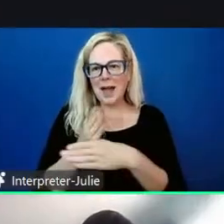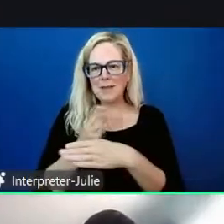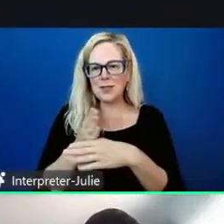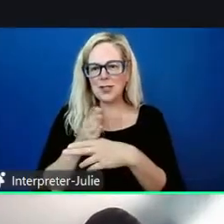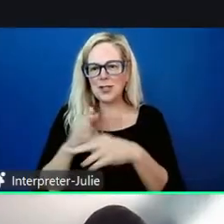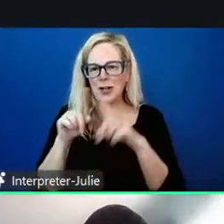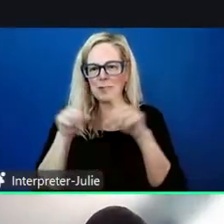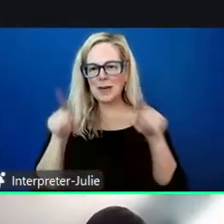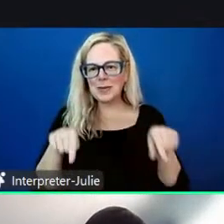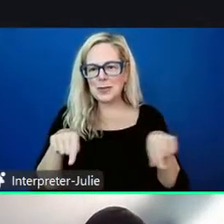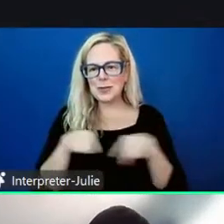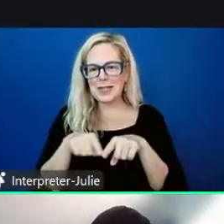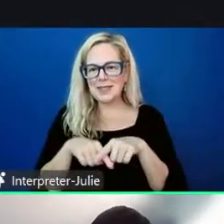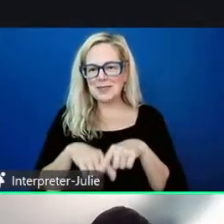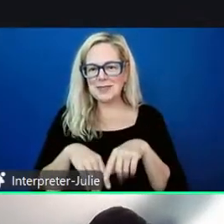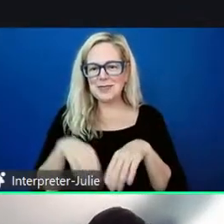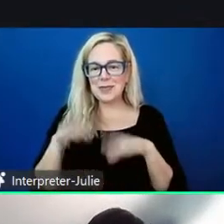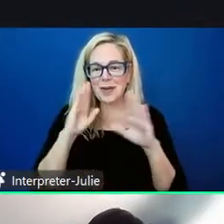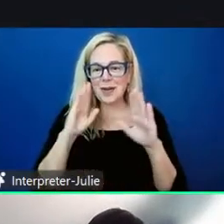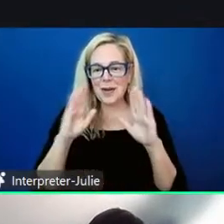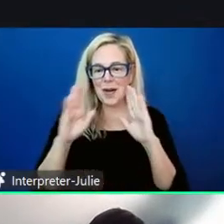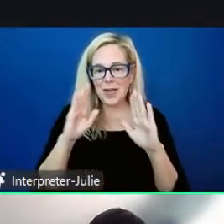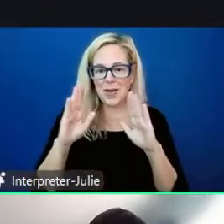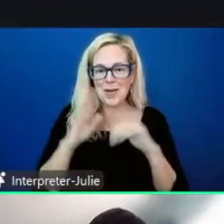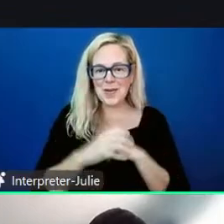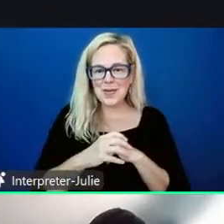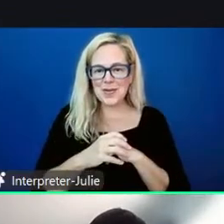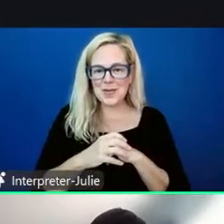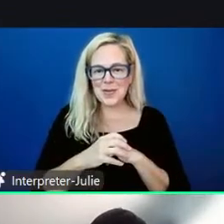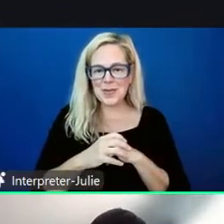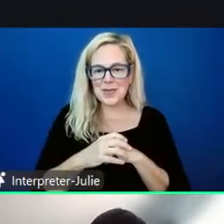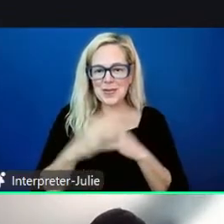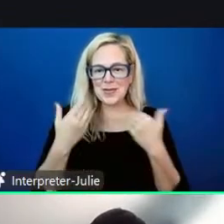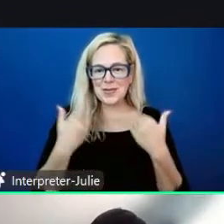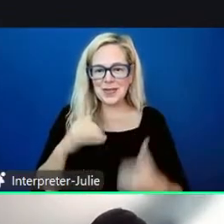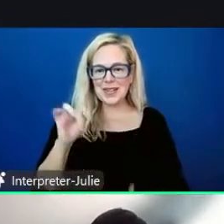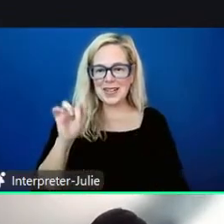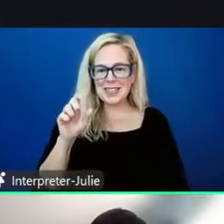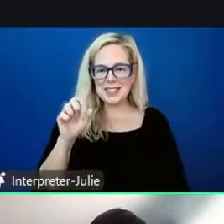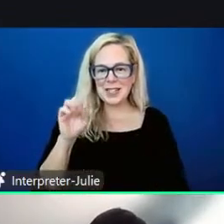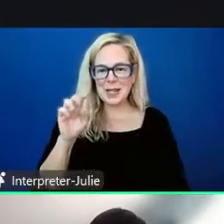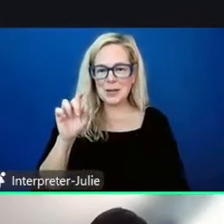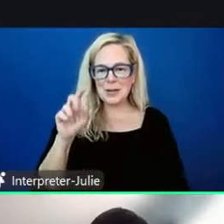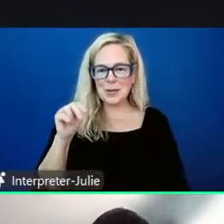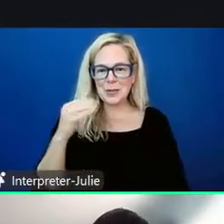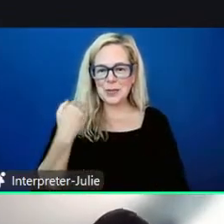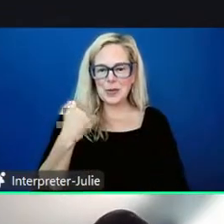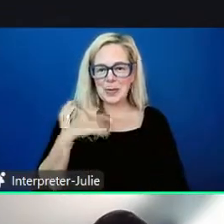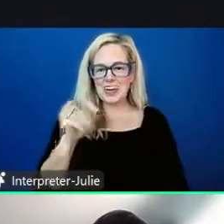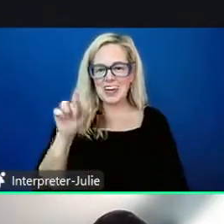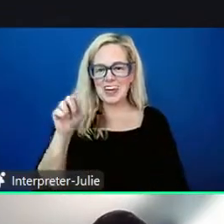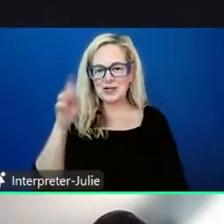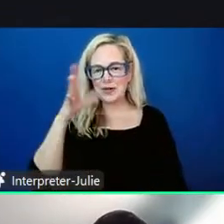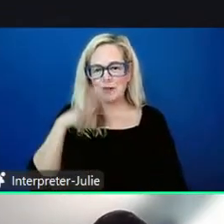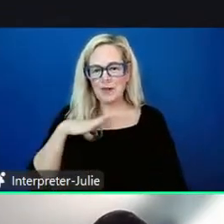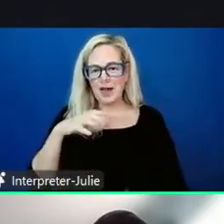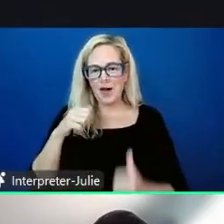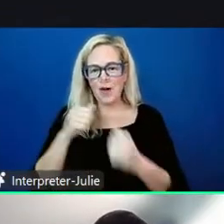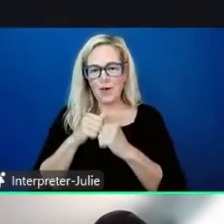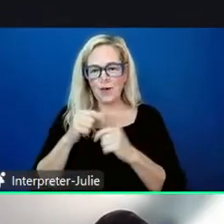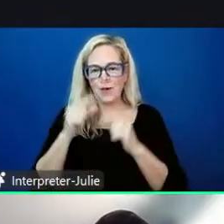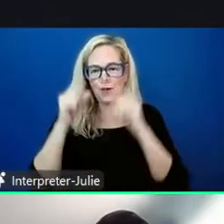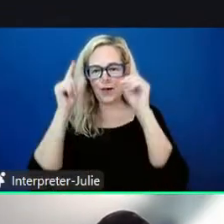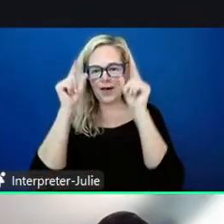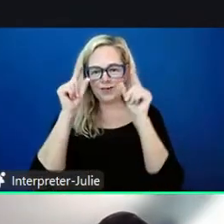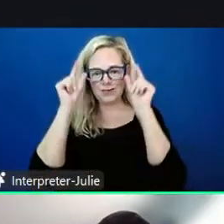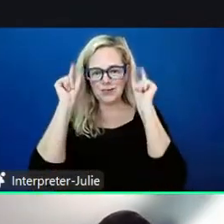All right, hello, my name is Jacob Nguyen. I am an Asian male with short black hair and I'm wearing a gray t-shirt. So